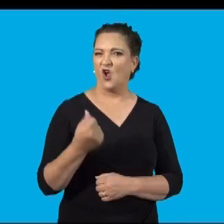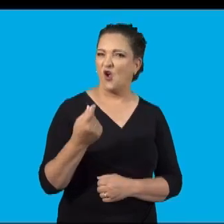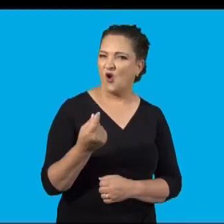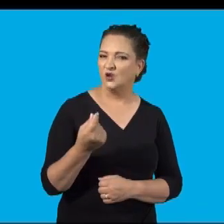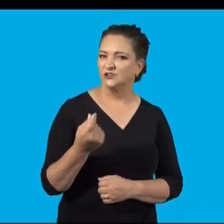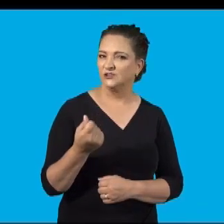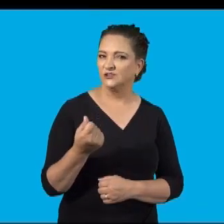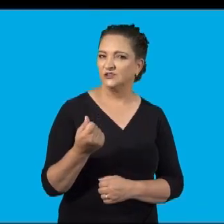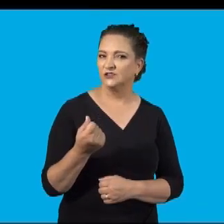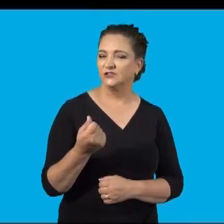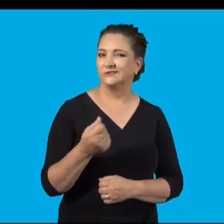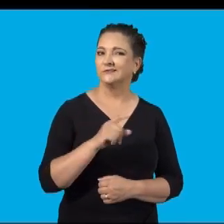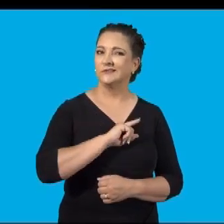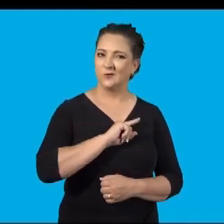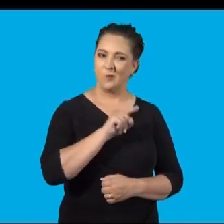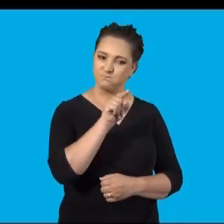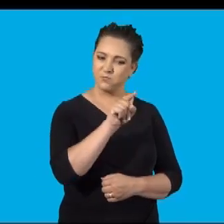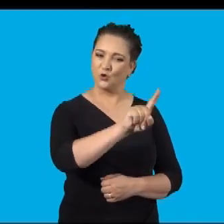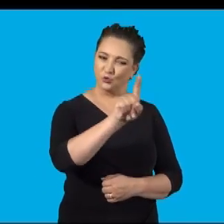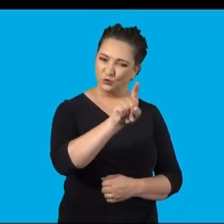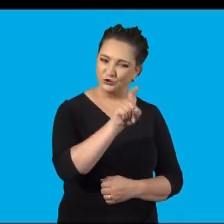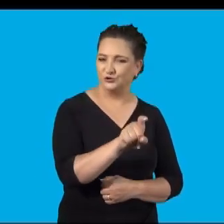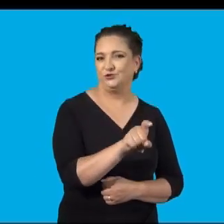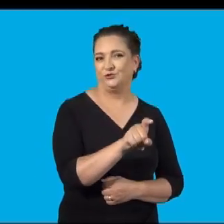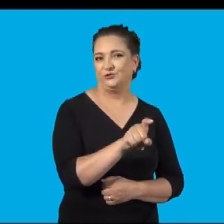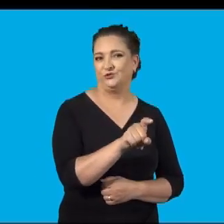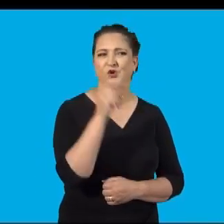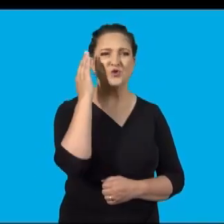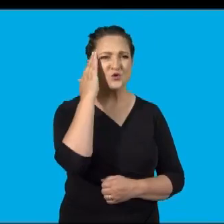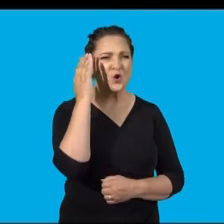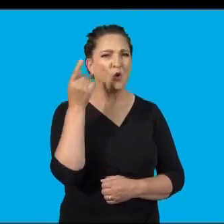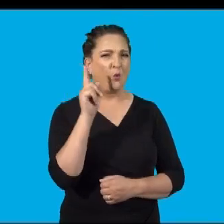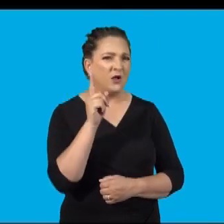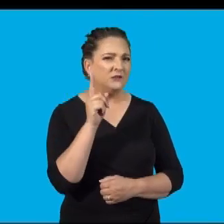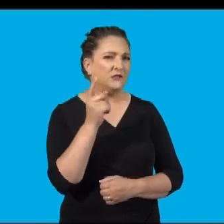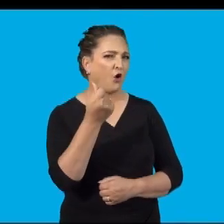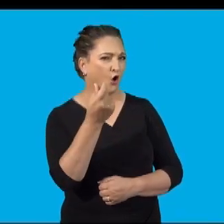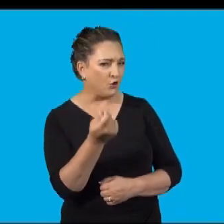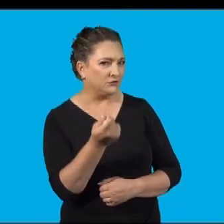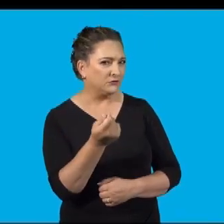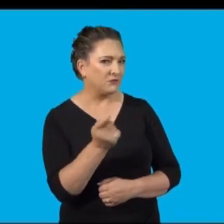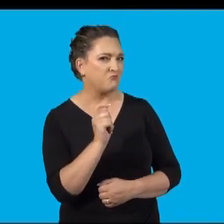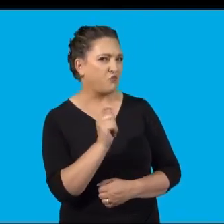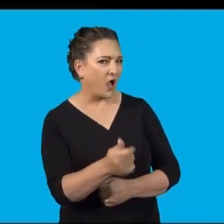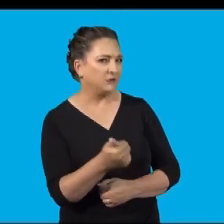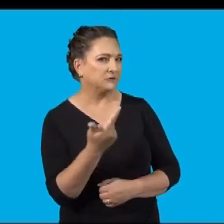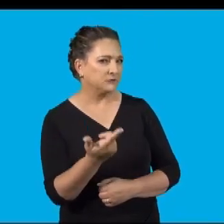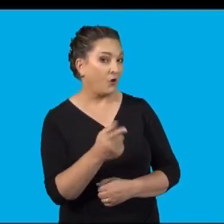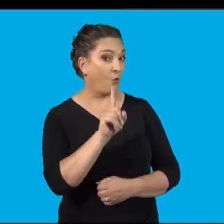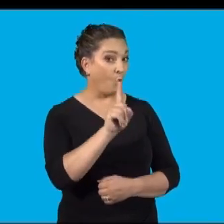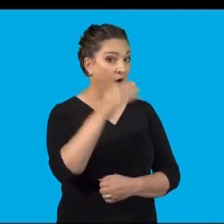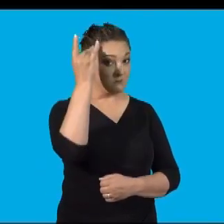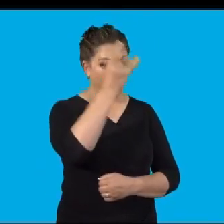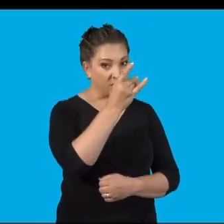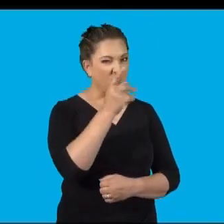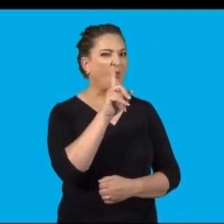1 March is this question mark here. So we want to know, what was the cost price of the vehicles on